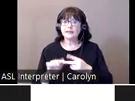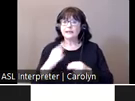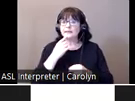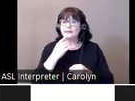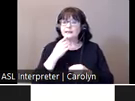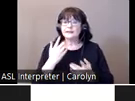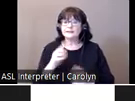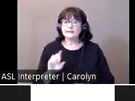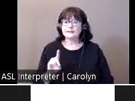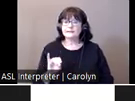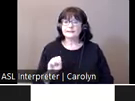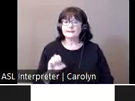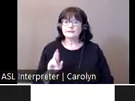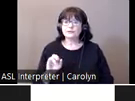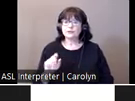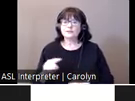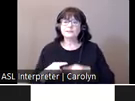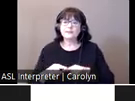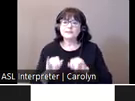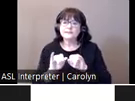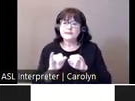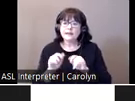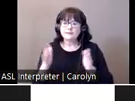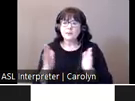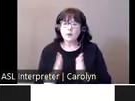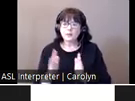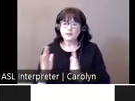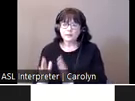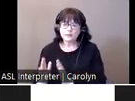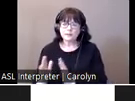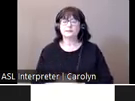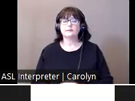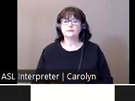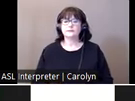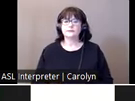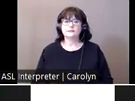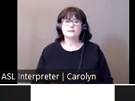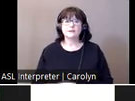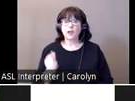I pulled out a few, some of which you have mentioned, and